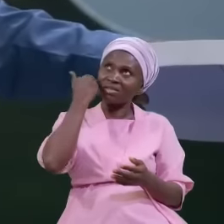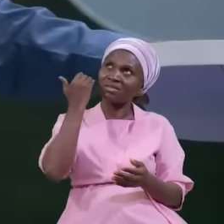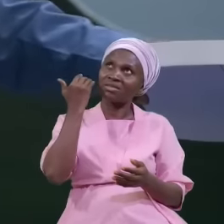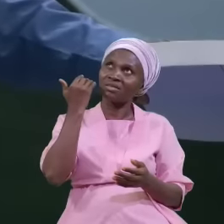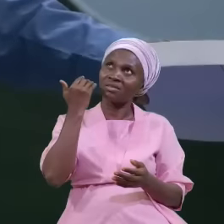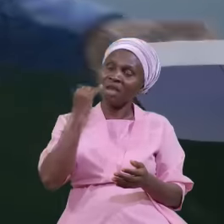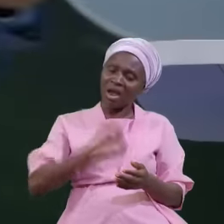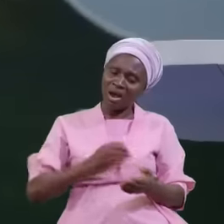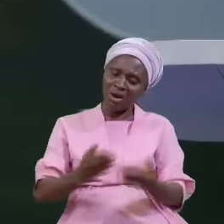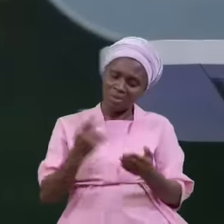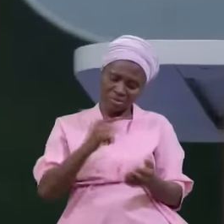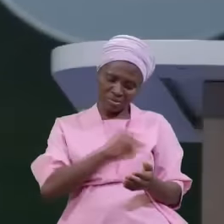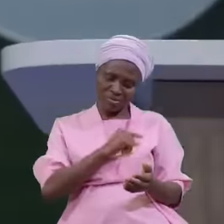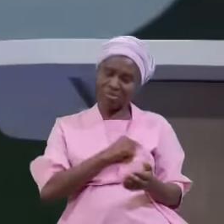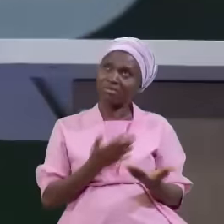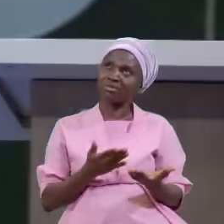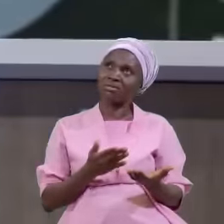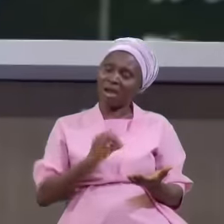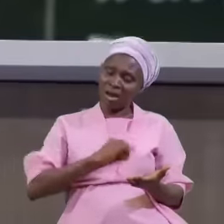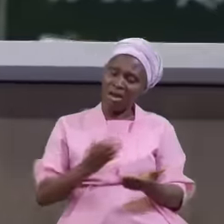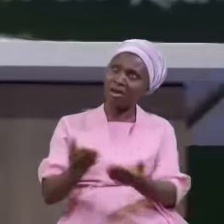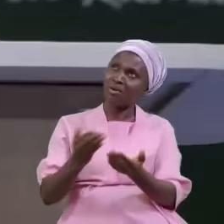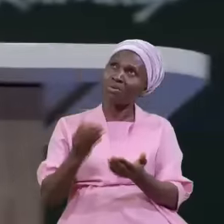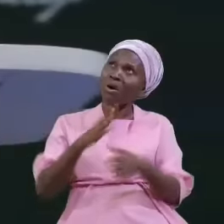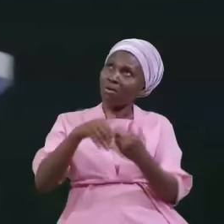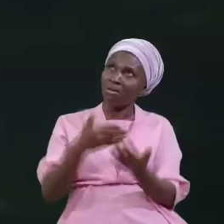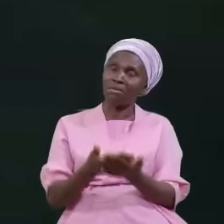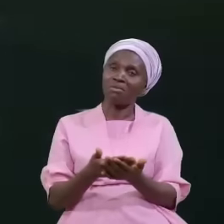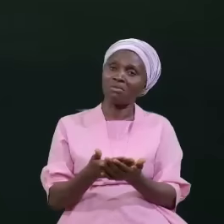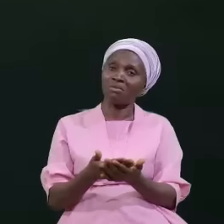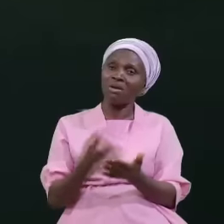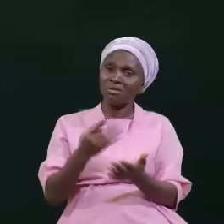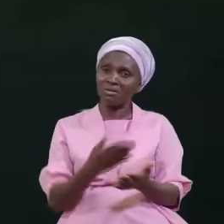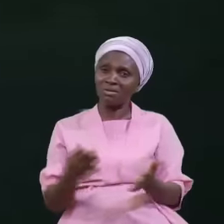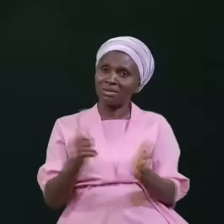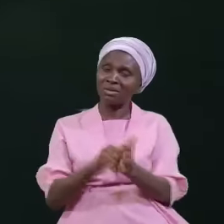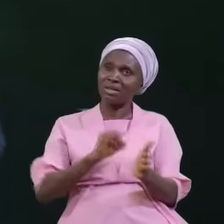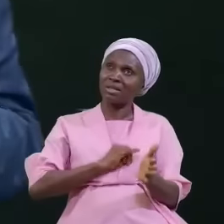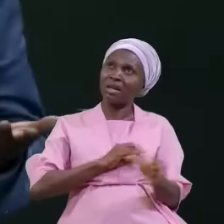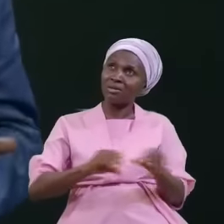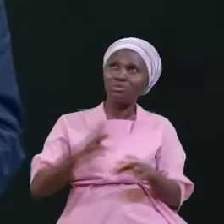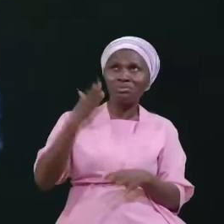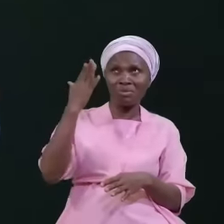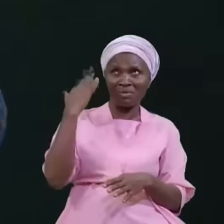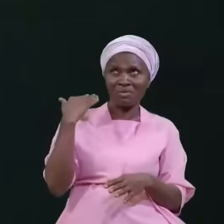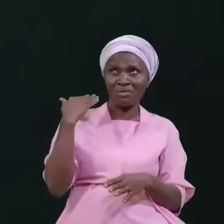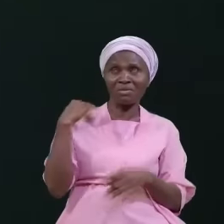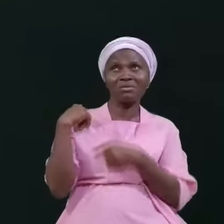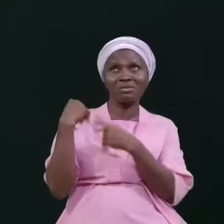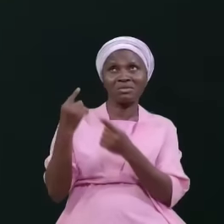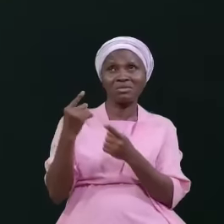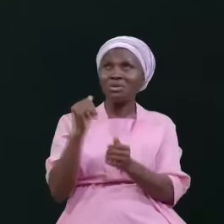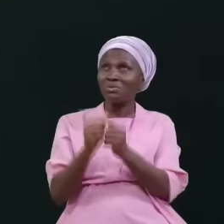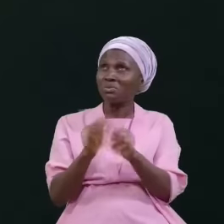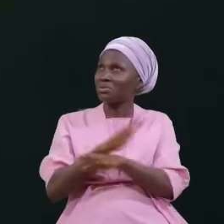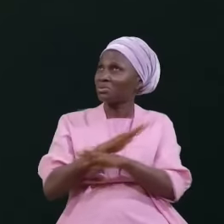guilt. And I want all the things I've been doing, which does not bring joy in